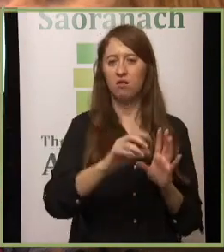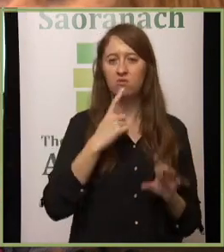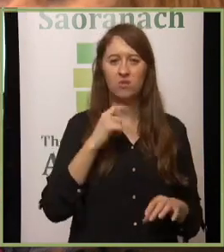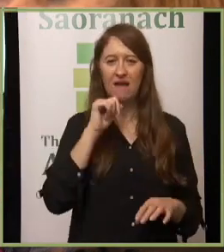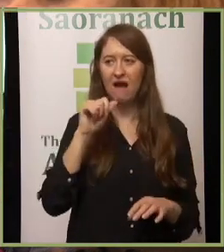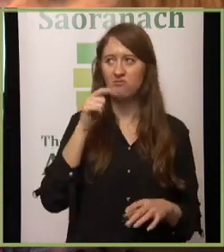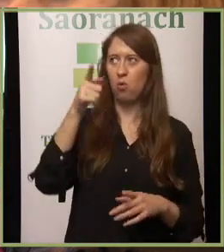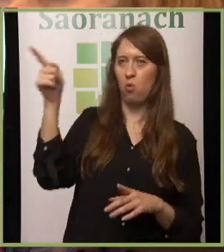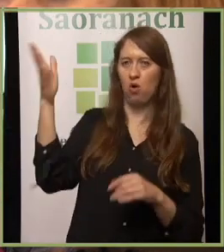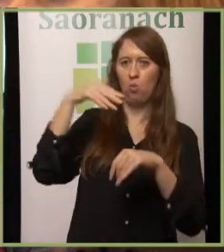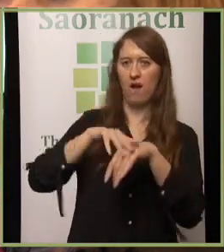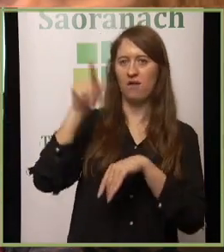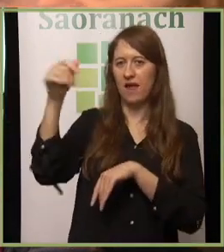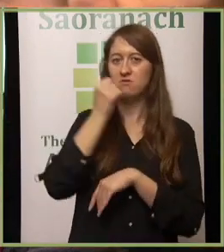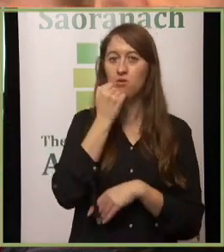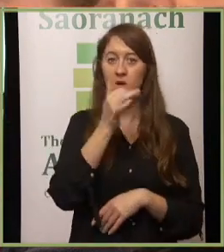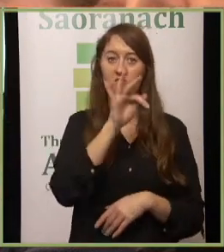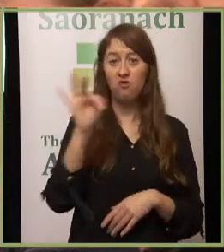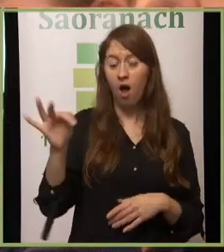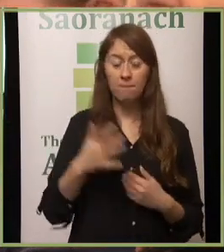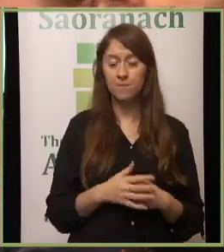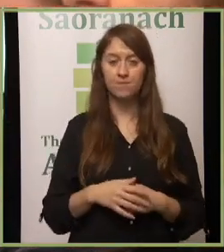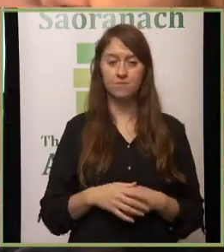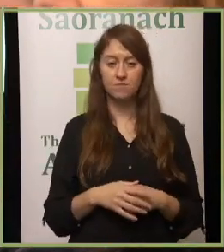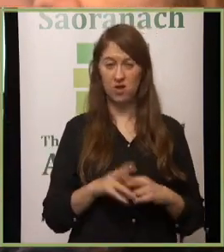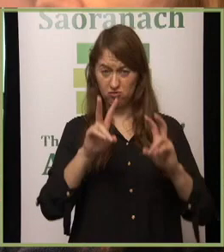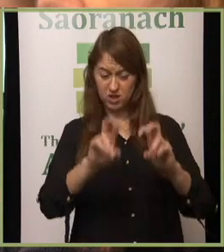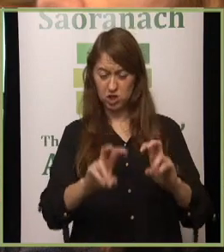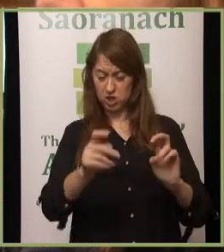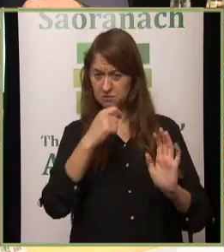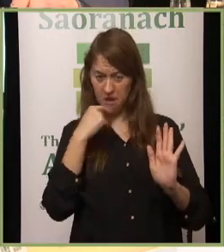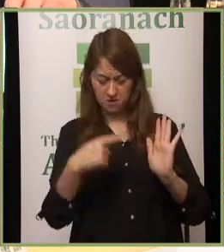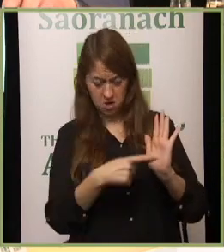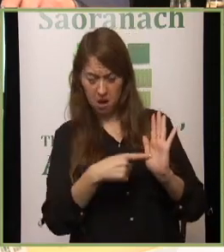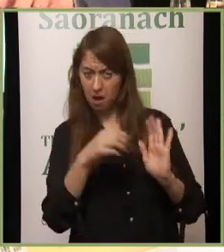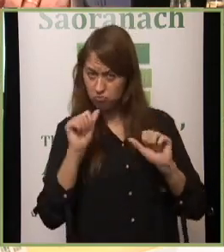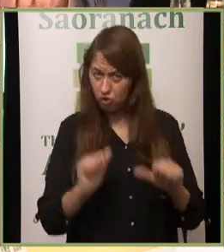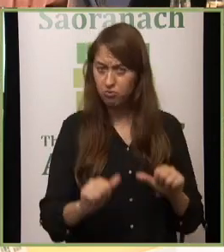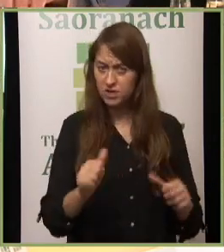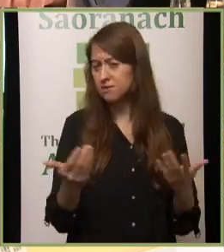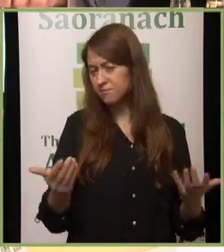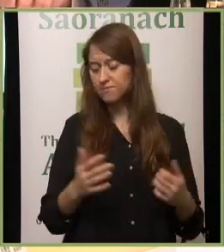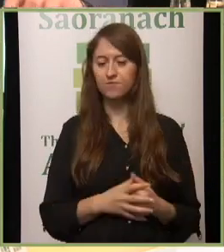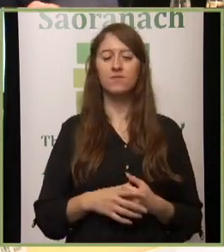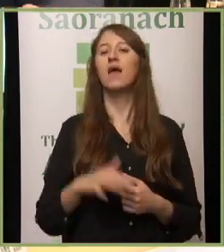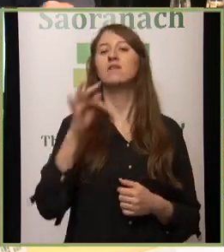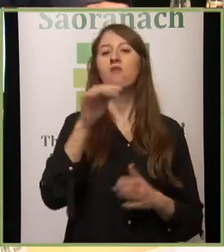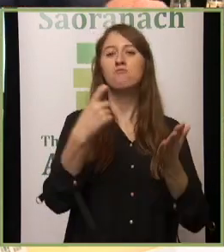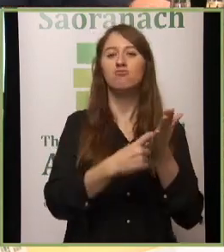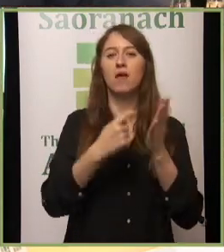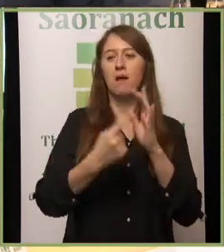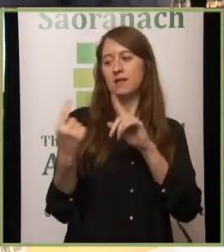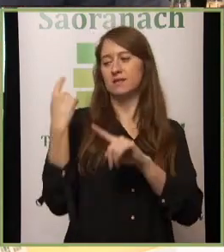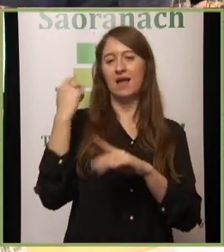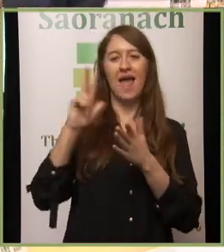of research. I don't know. Is it appropriate to do that? It is coming from recommendation